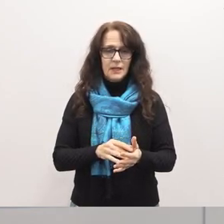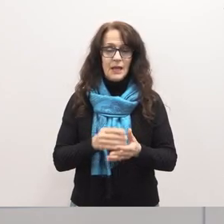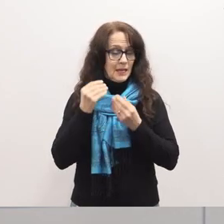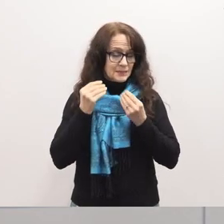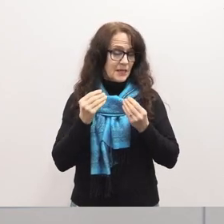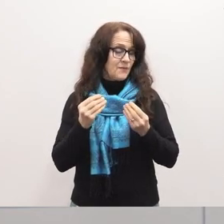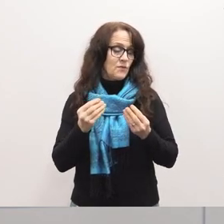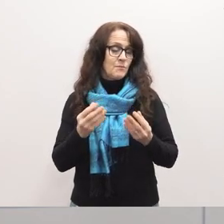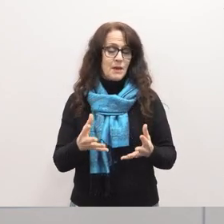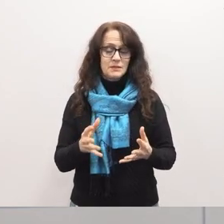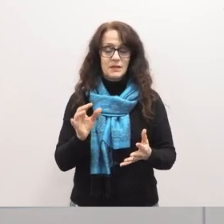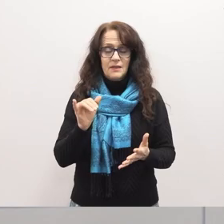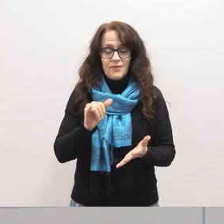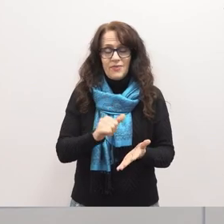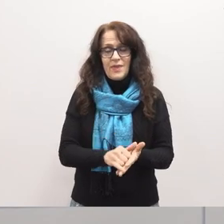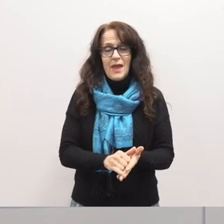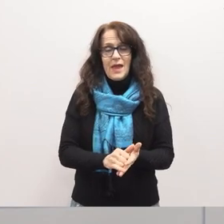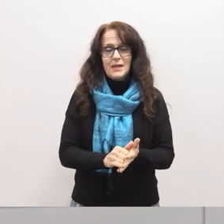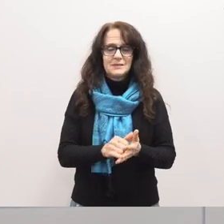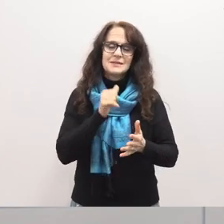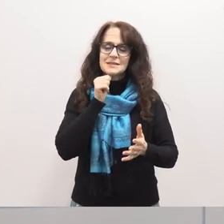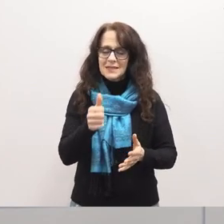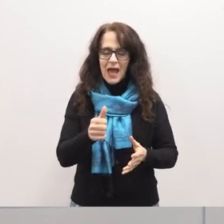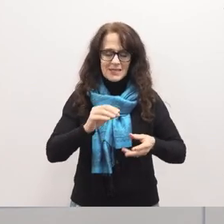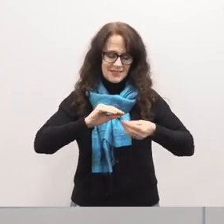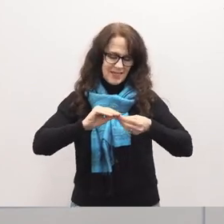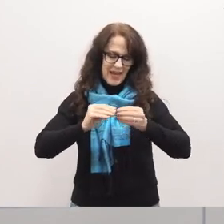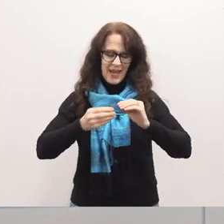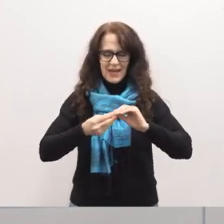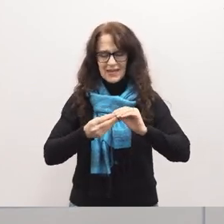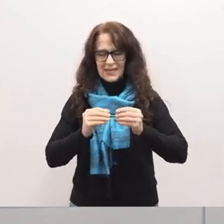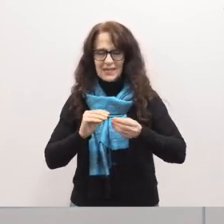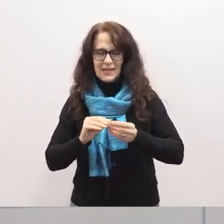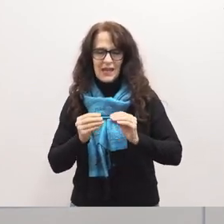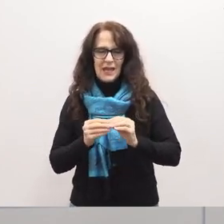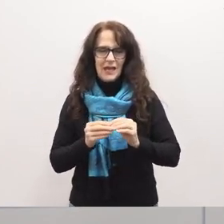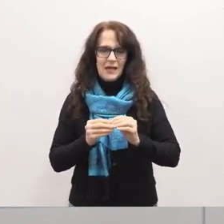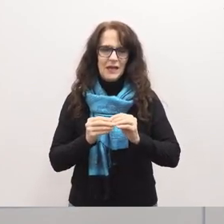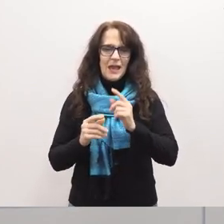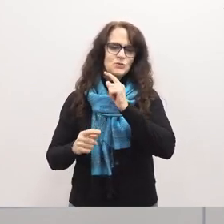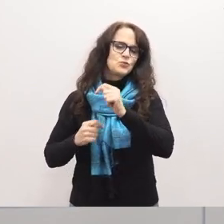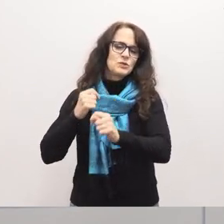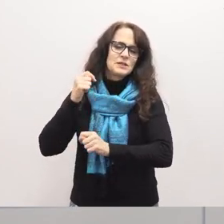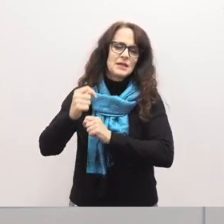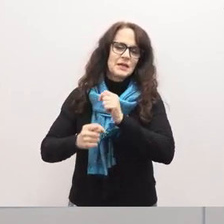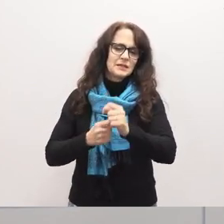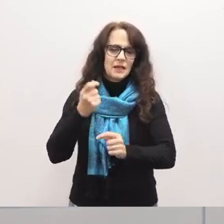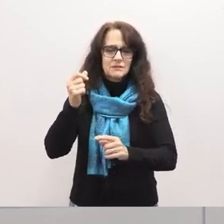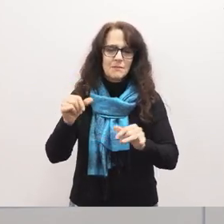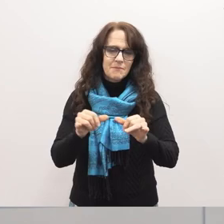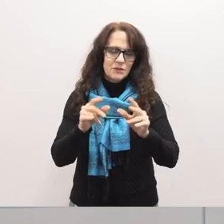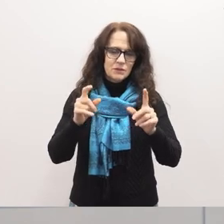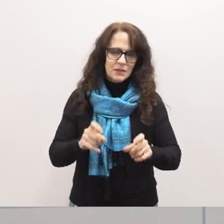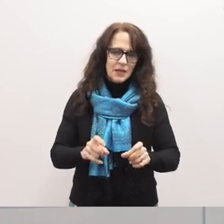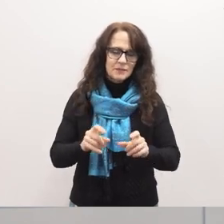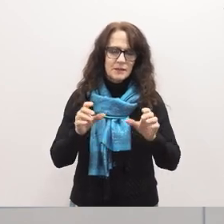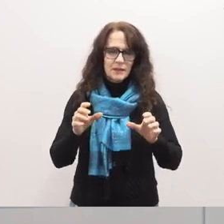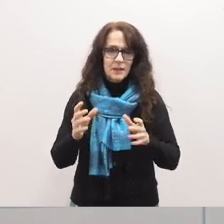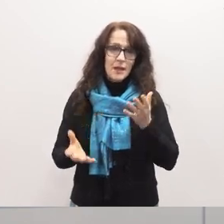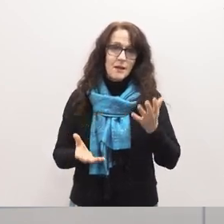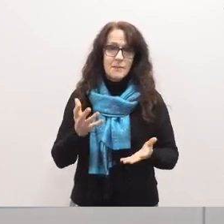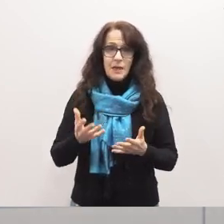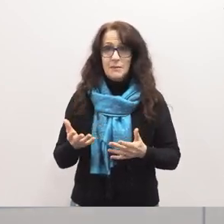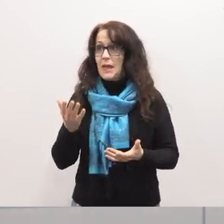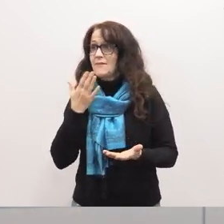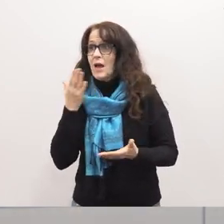information that is not data as we ordinarily understand it, as measurements on tests and how people do. Somebody might have a